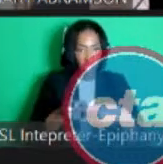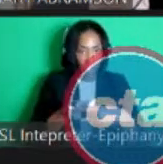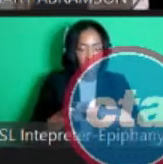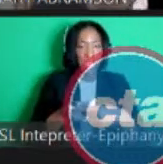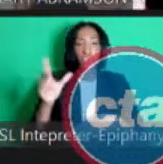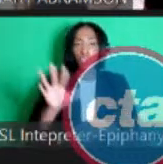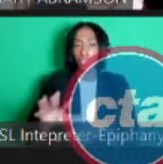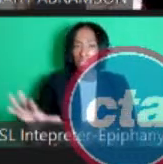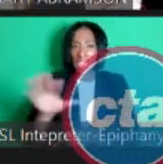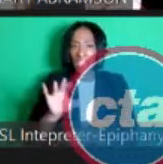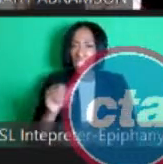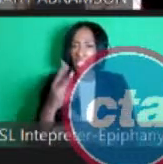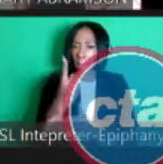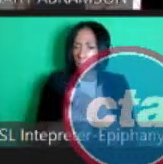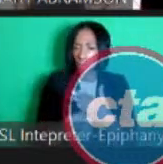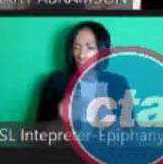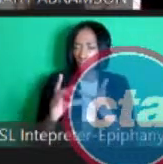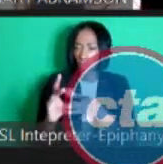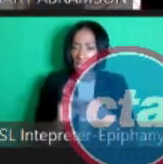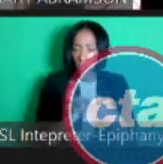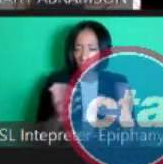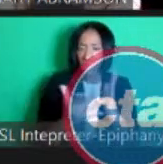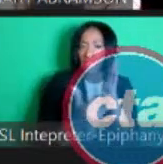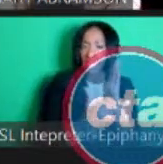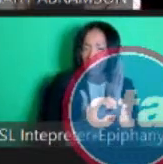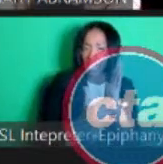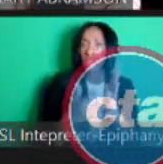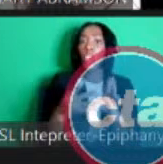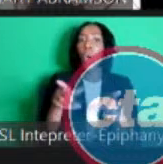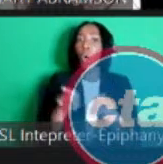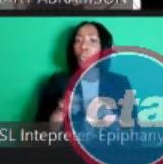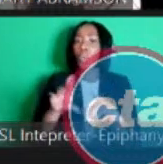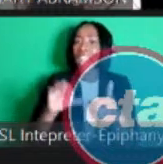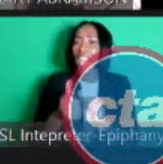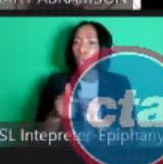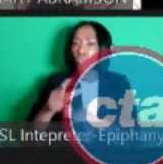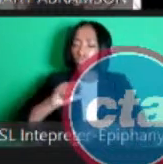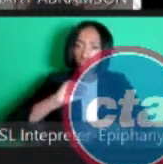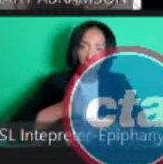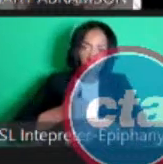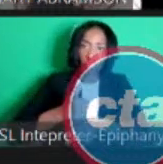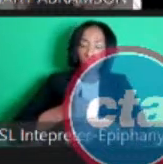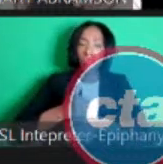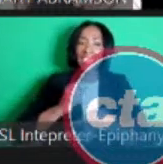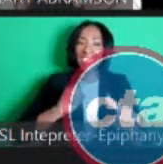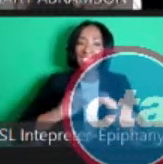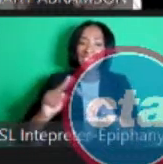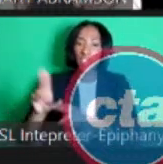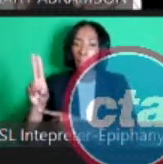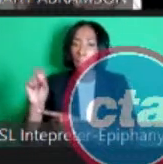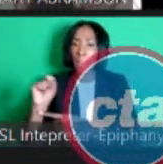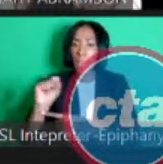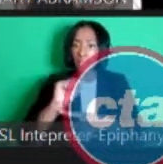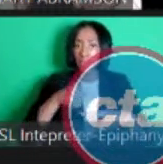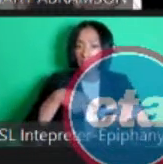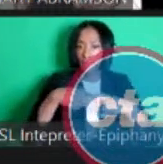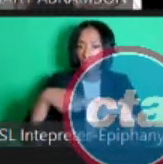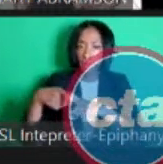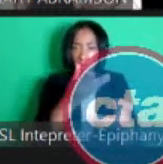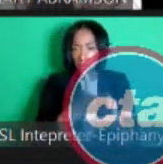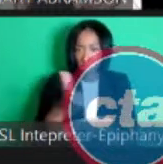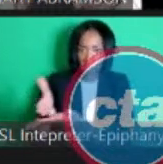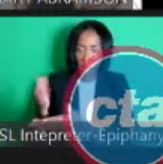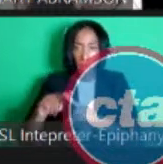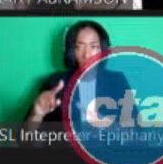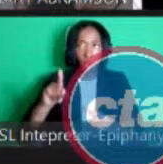do with both technology and also sort of how you place different bus stops, but especially for us, as we think about